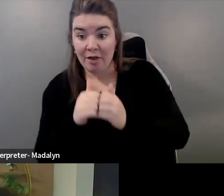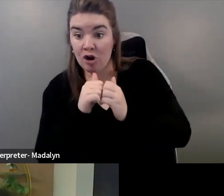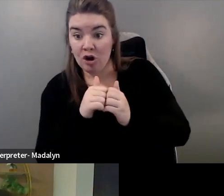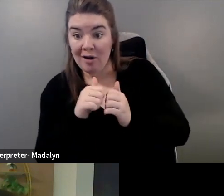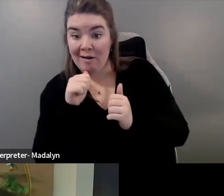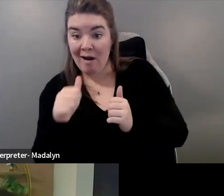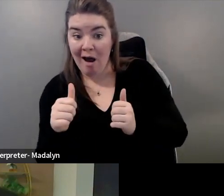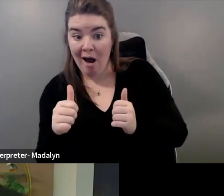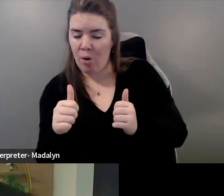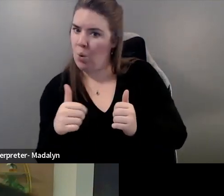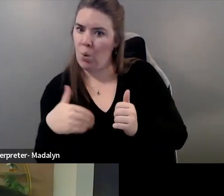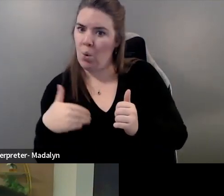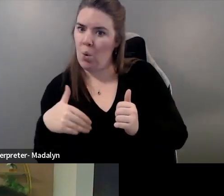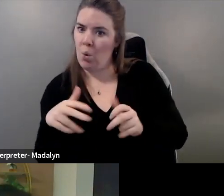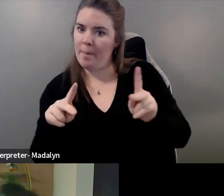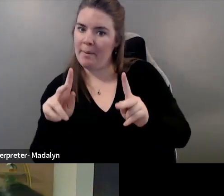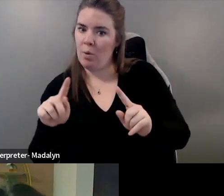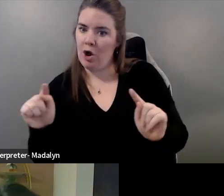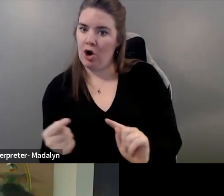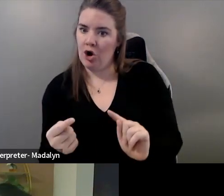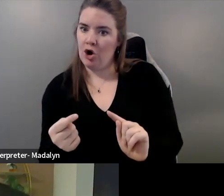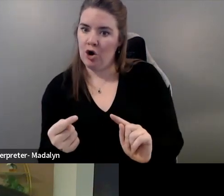people are going to get hurt, right? It's going to be a bad day.